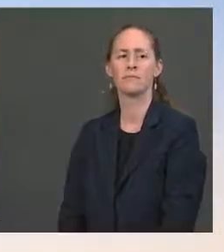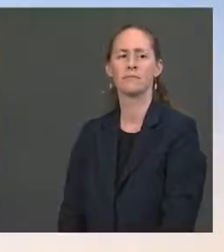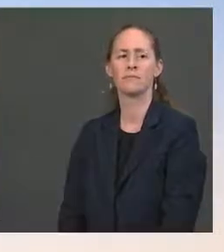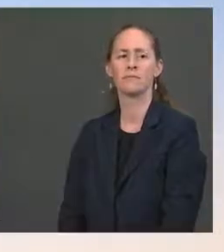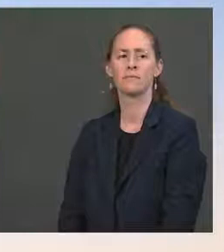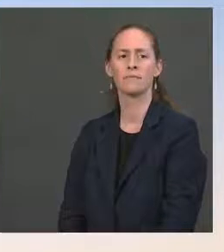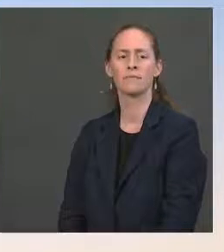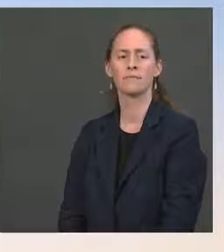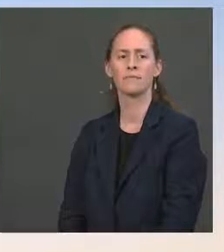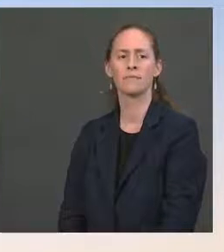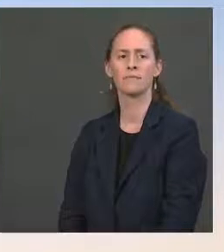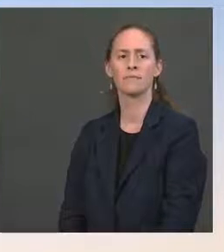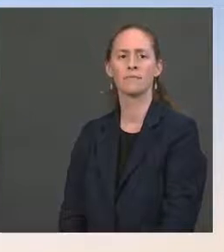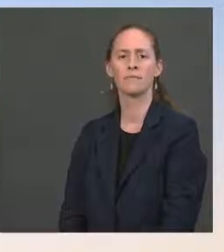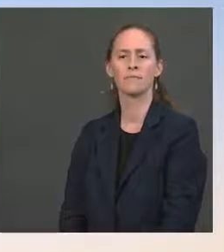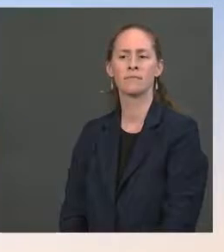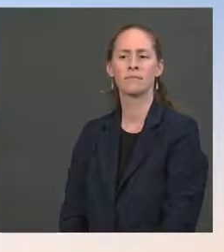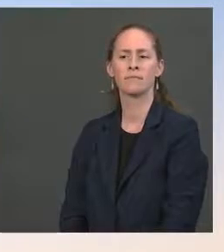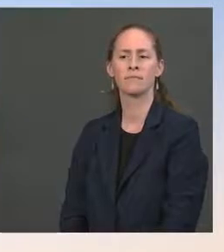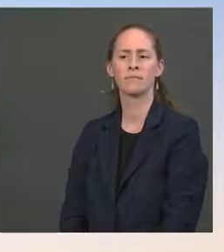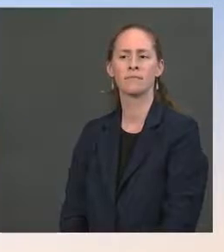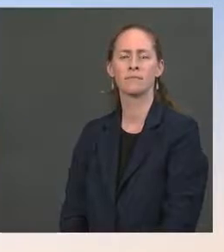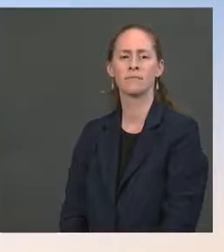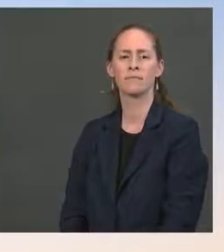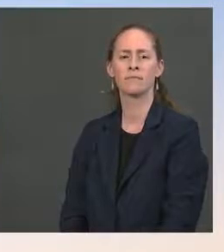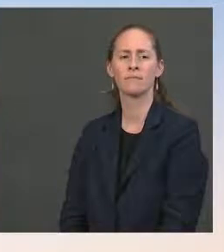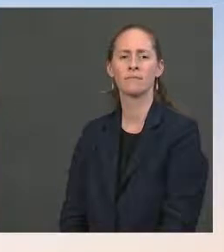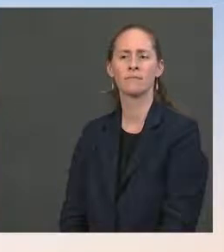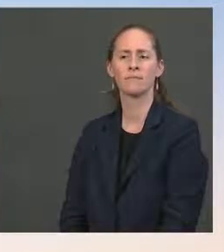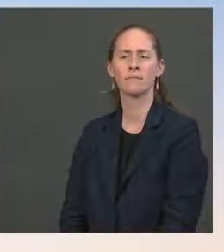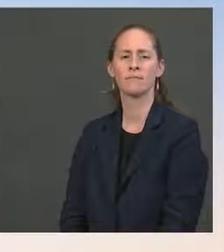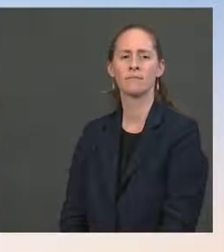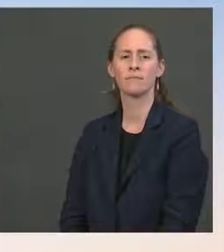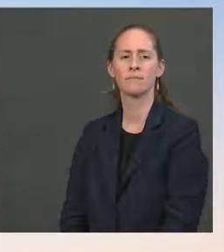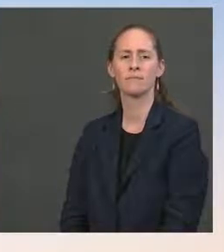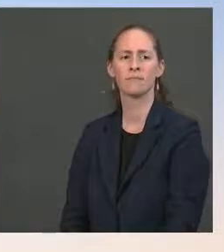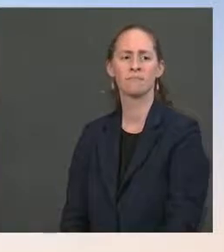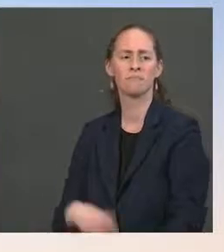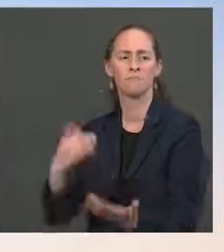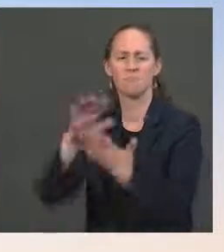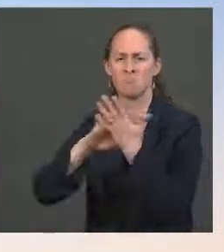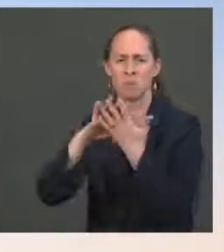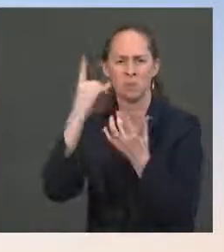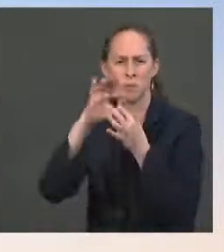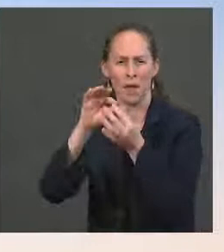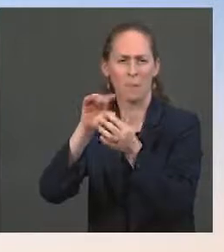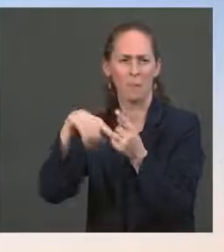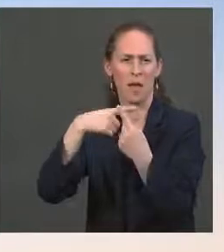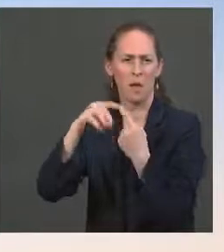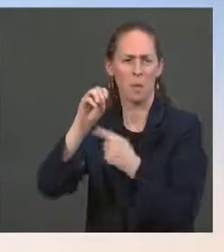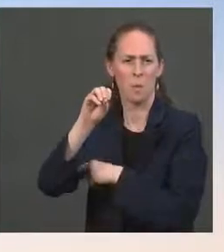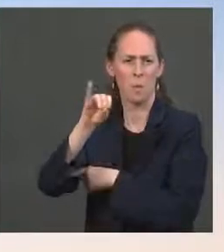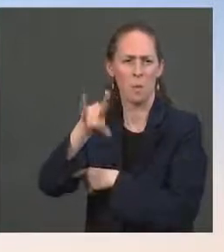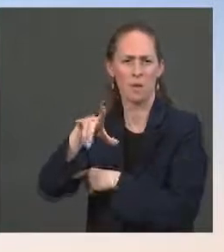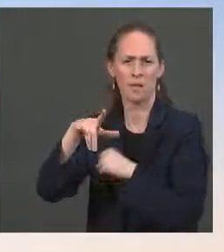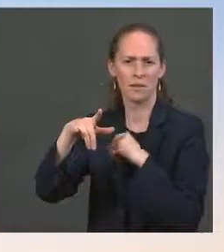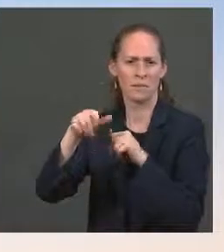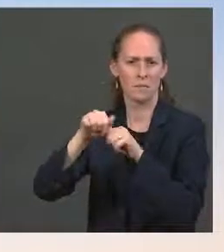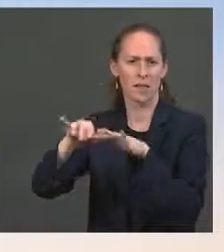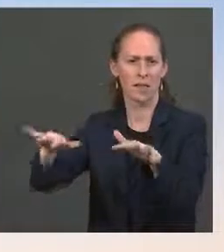that. How does this spill kind of underscore that effort that the administration wants to no longer lease new offshore